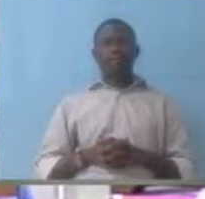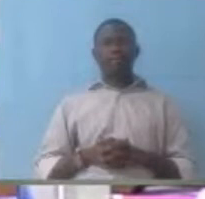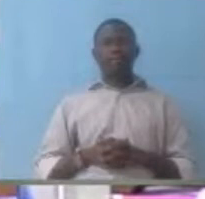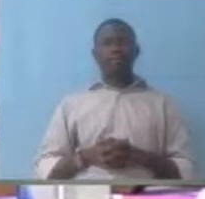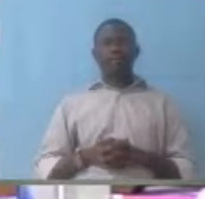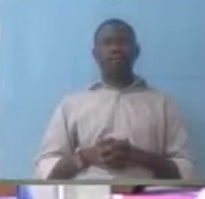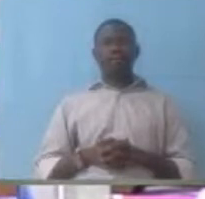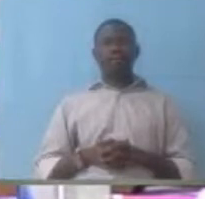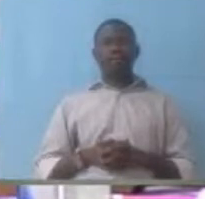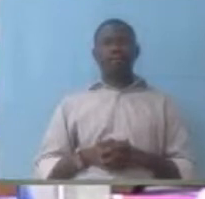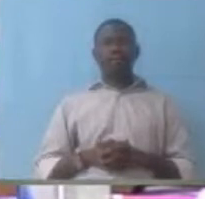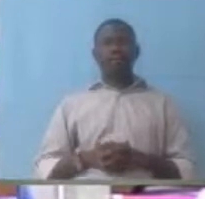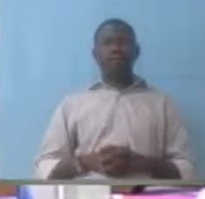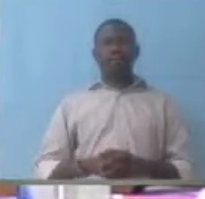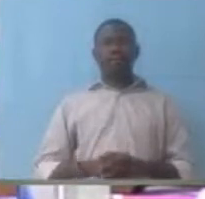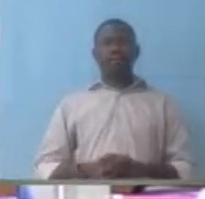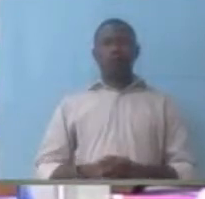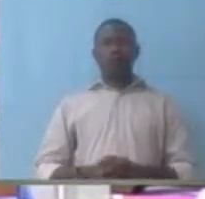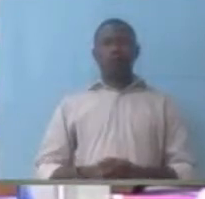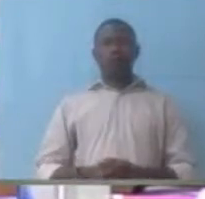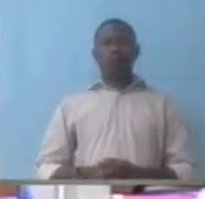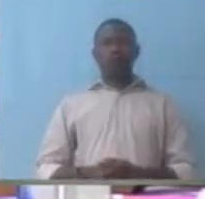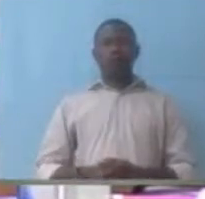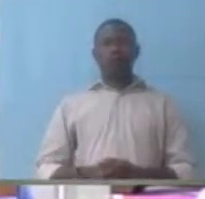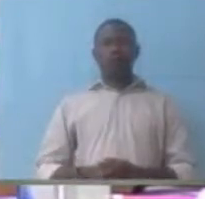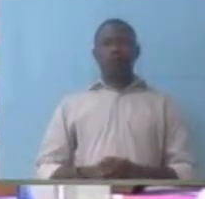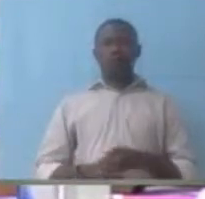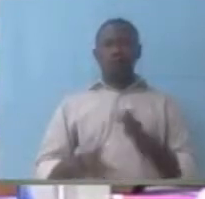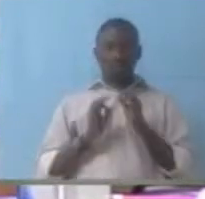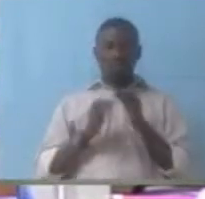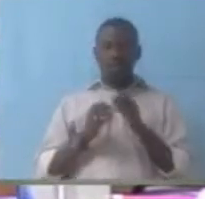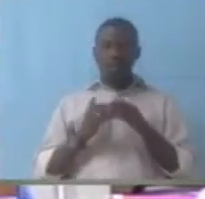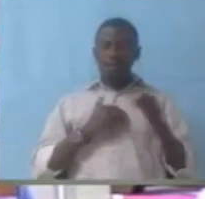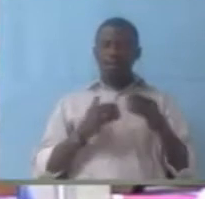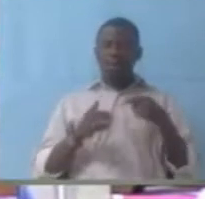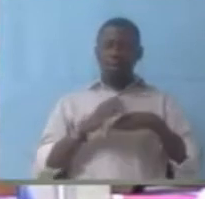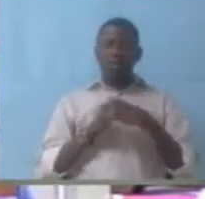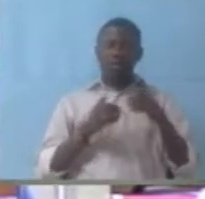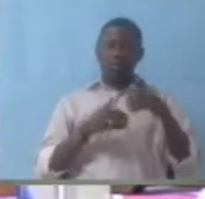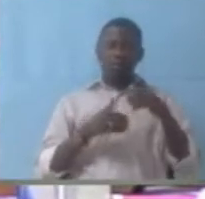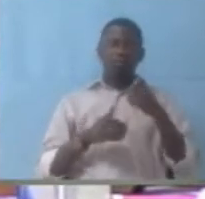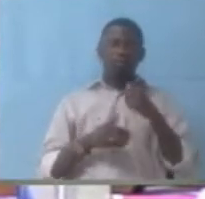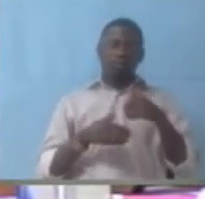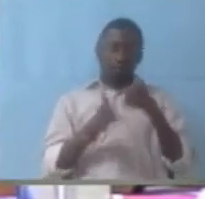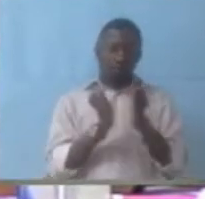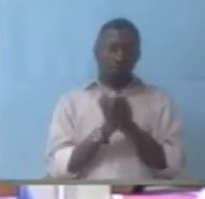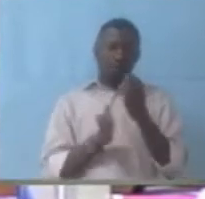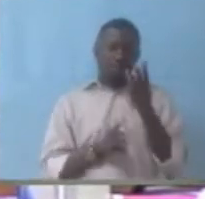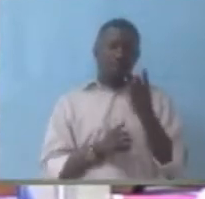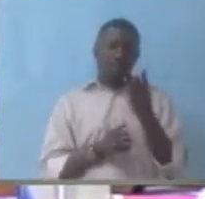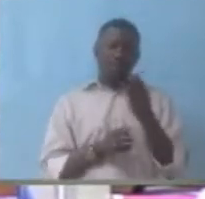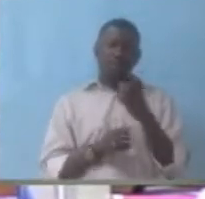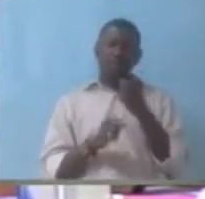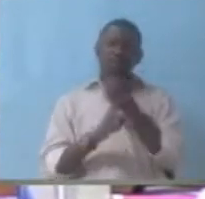le dinkral to mi yalon ko nyenta ke mabo wolleto. It goes on further in subsection 3 to state that the conditions of detention are